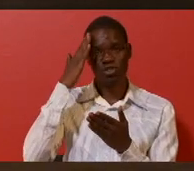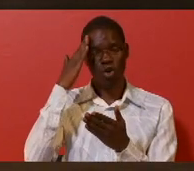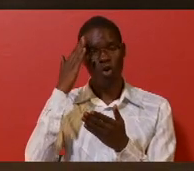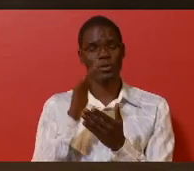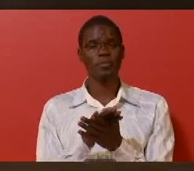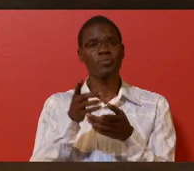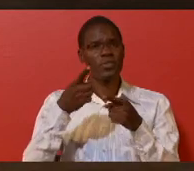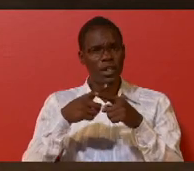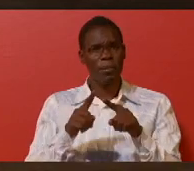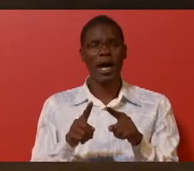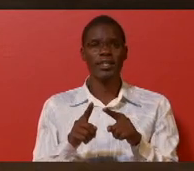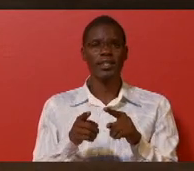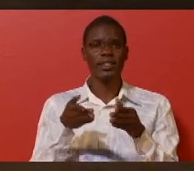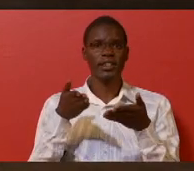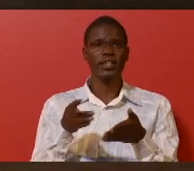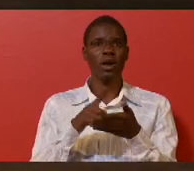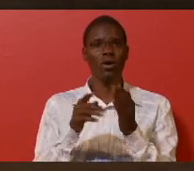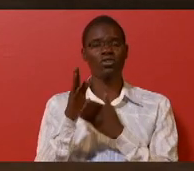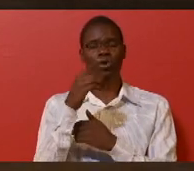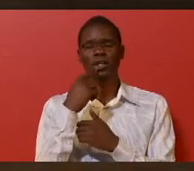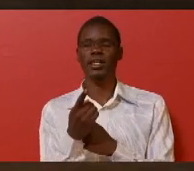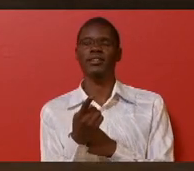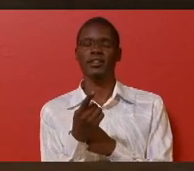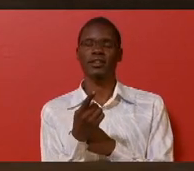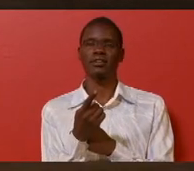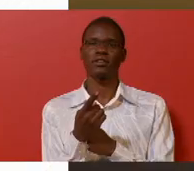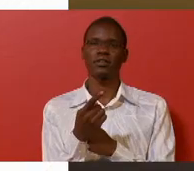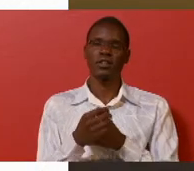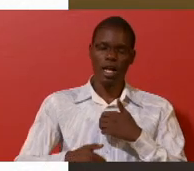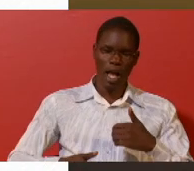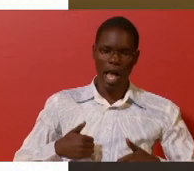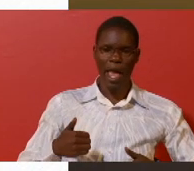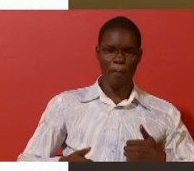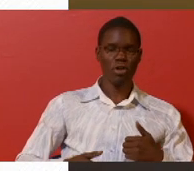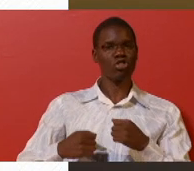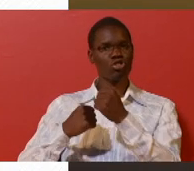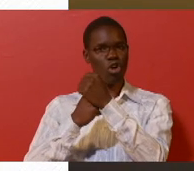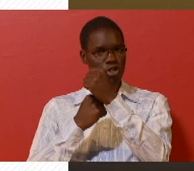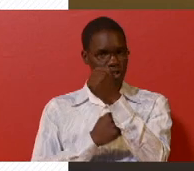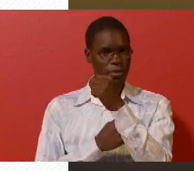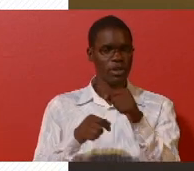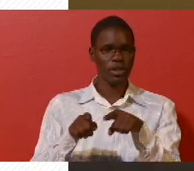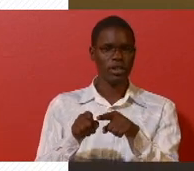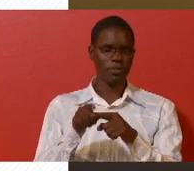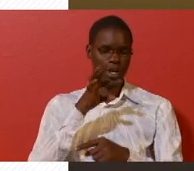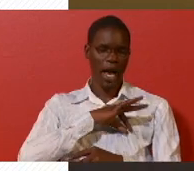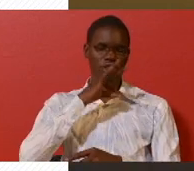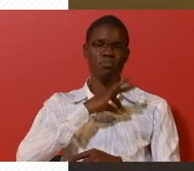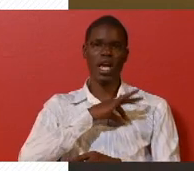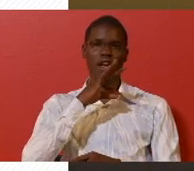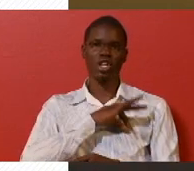is, but here is what God says it's about: emotional support and spiritual